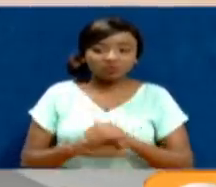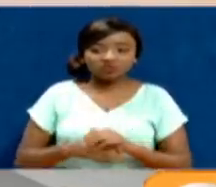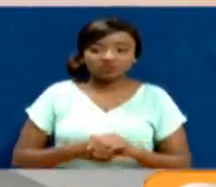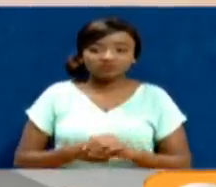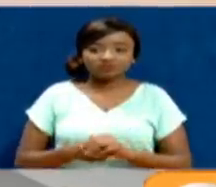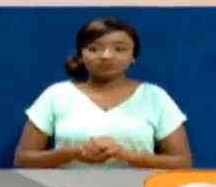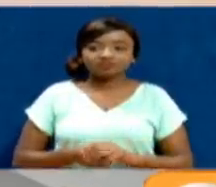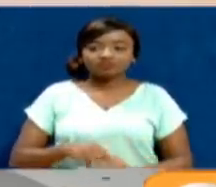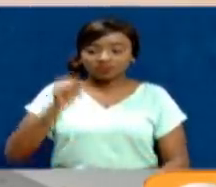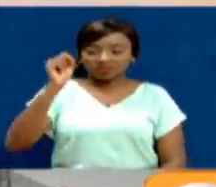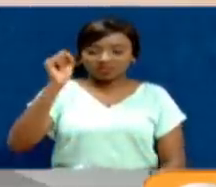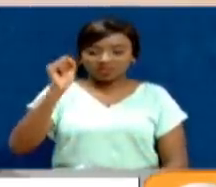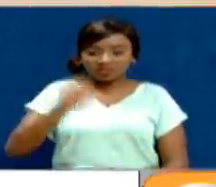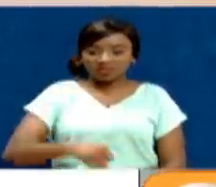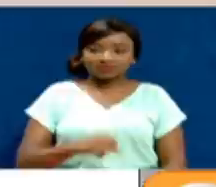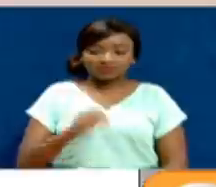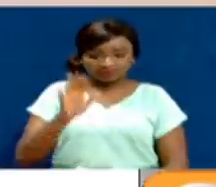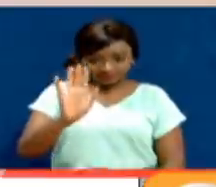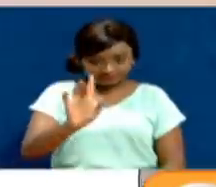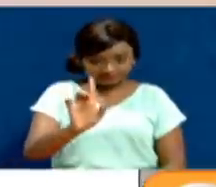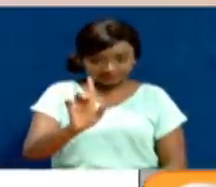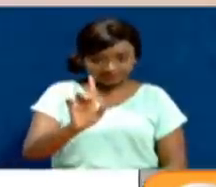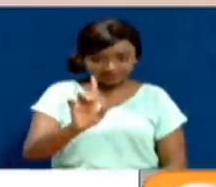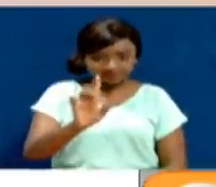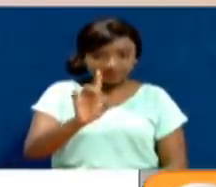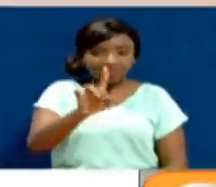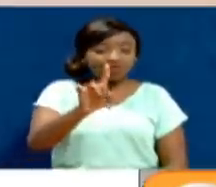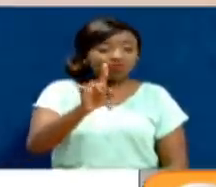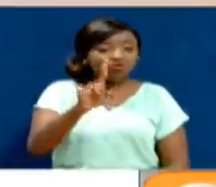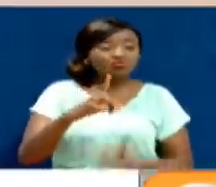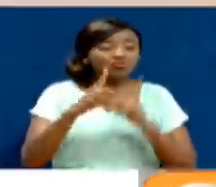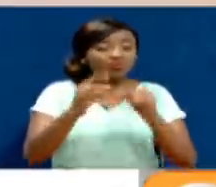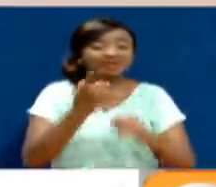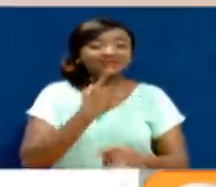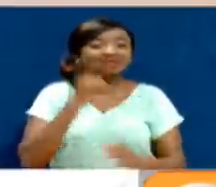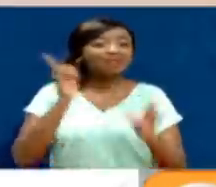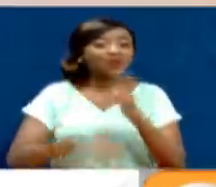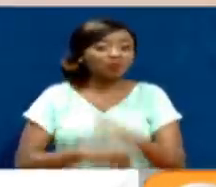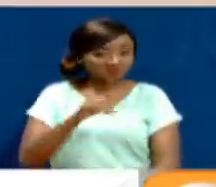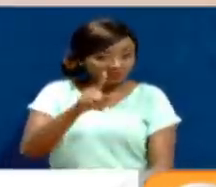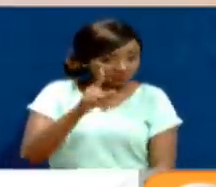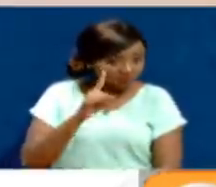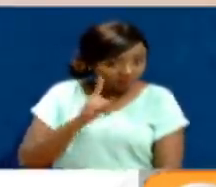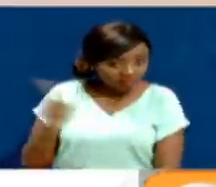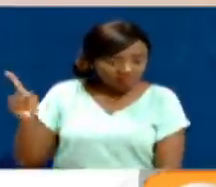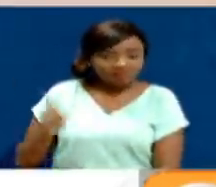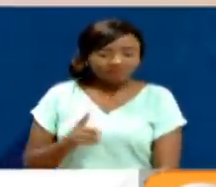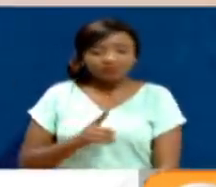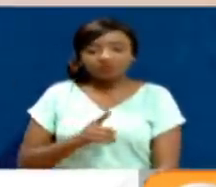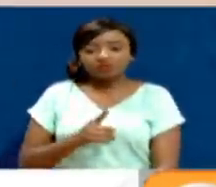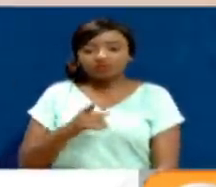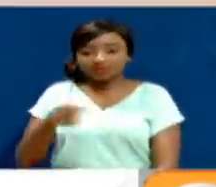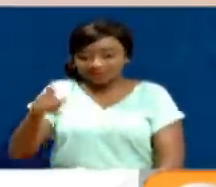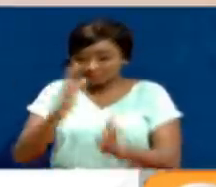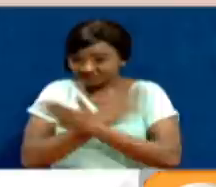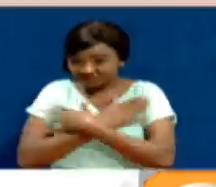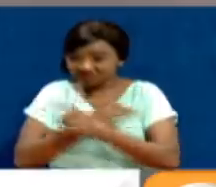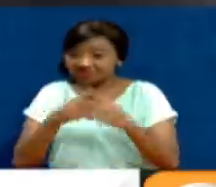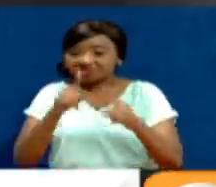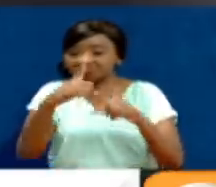Governor. He's a general. However, but listen to what you called him in public. Listen to what you called the general.